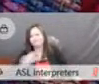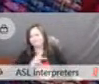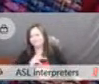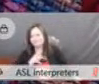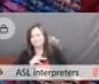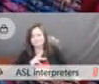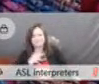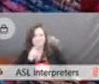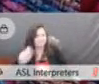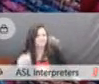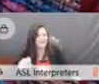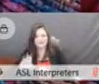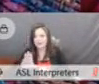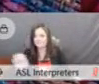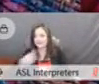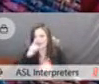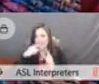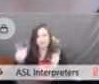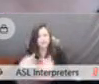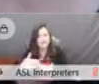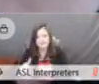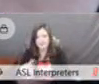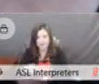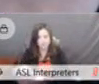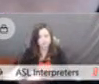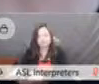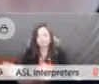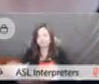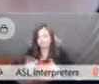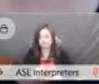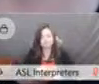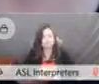vaccines. Okay. Does the